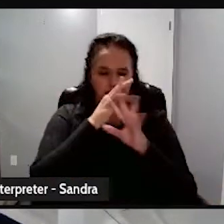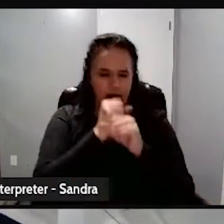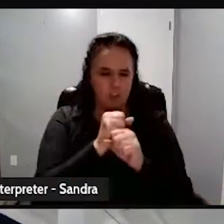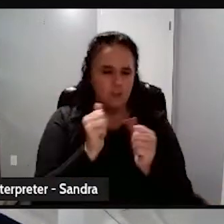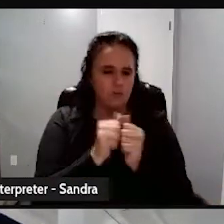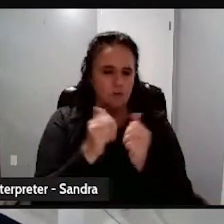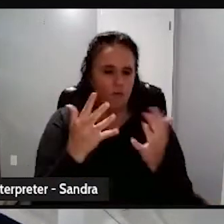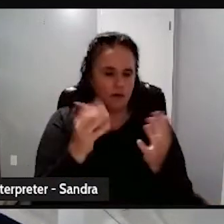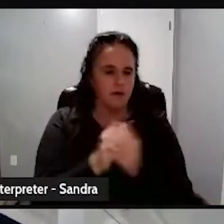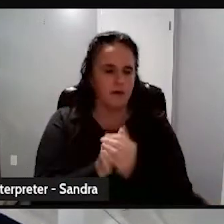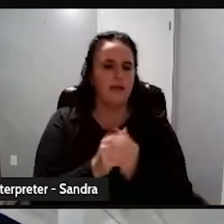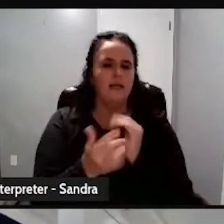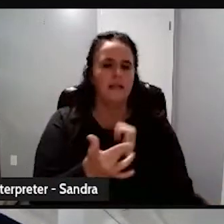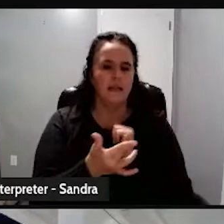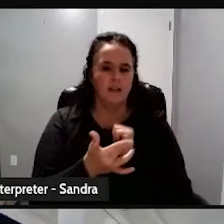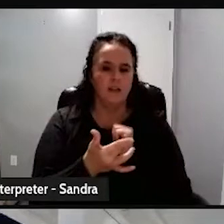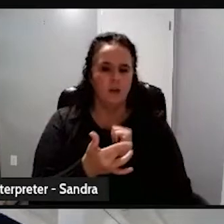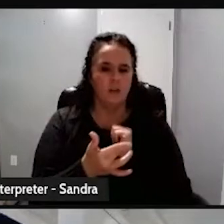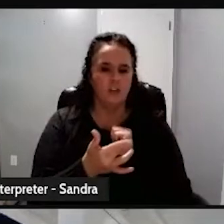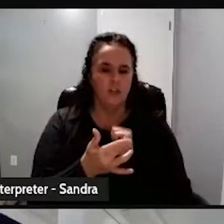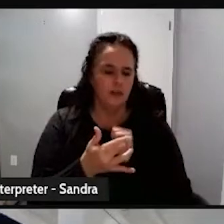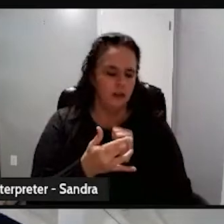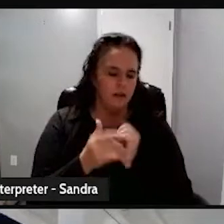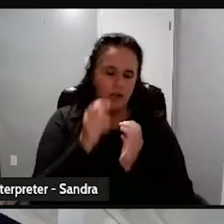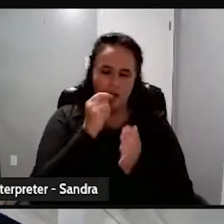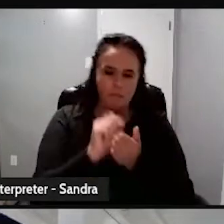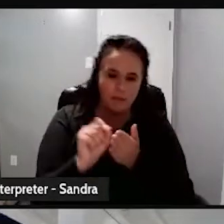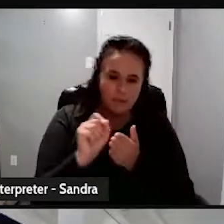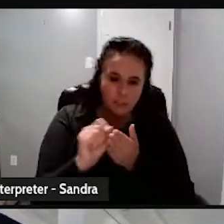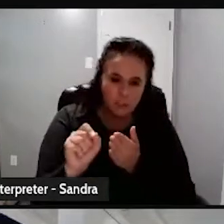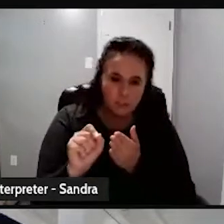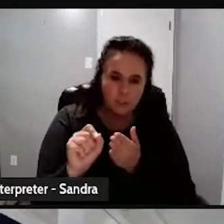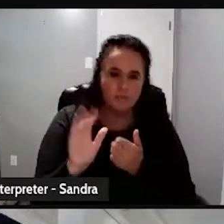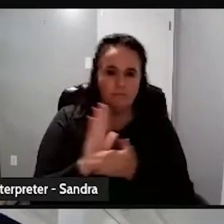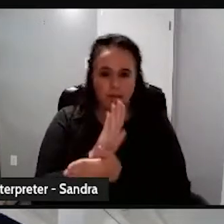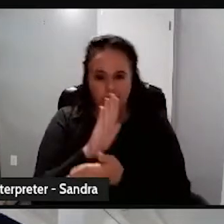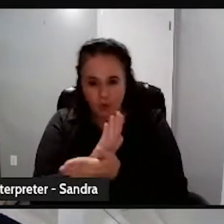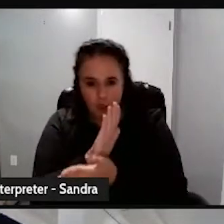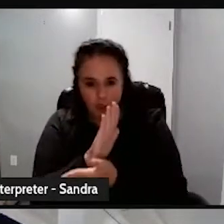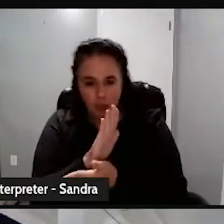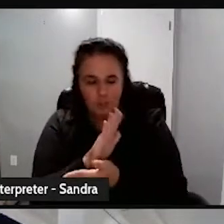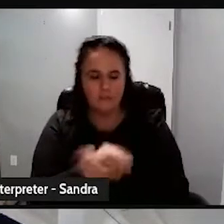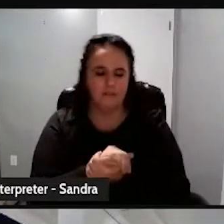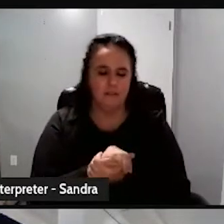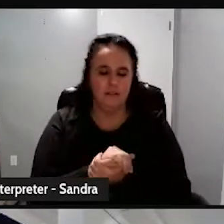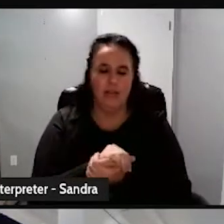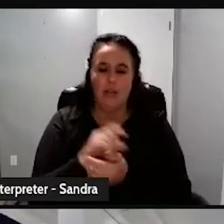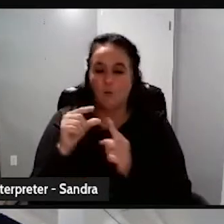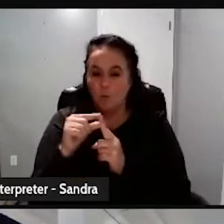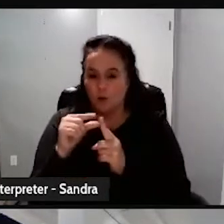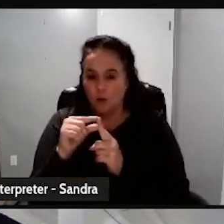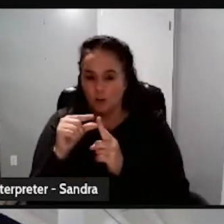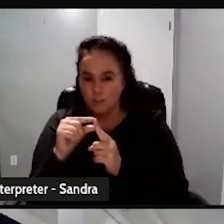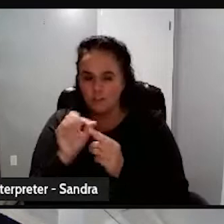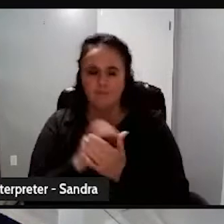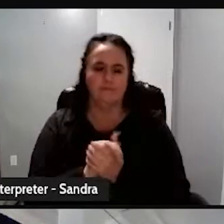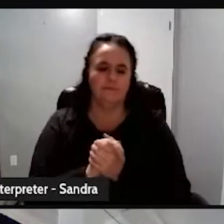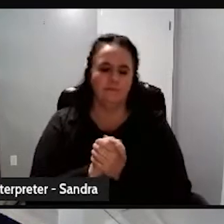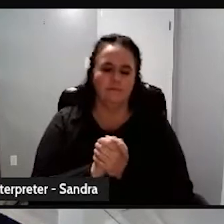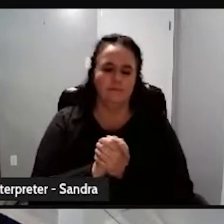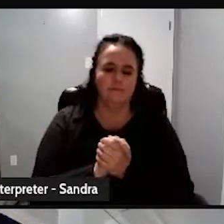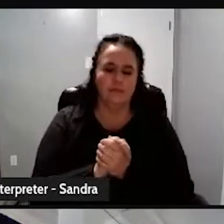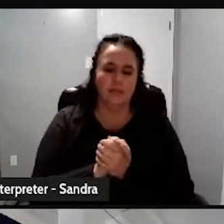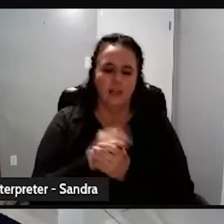the technology of pencils and paper and words. And when we think, I